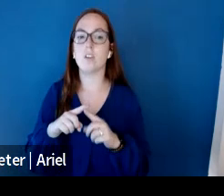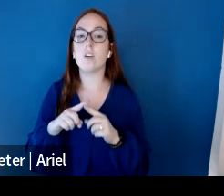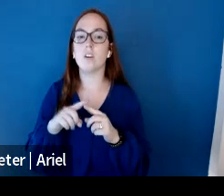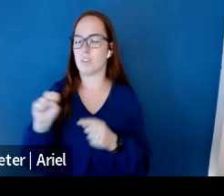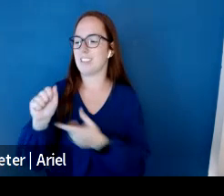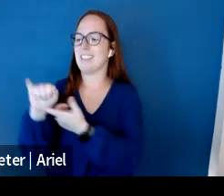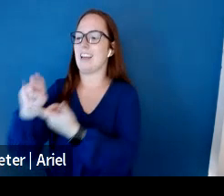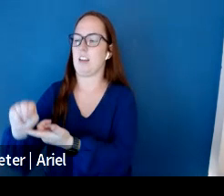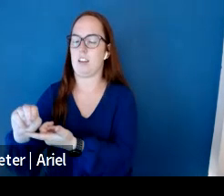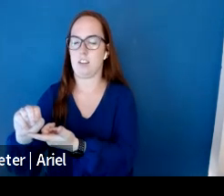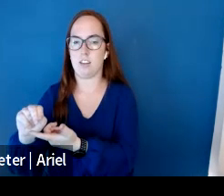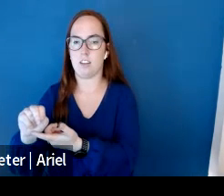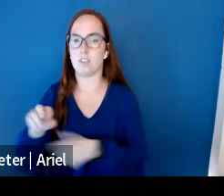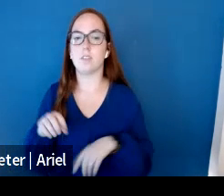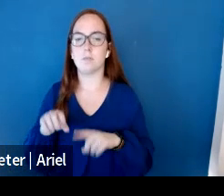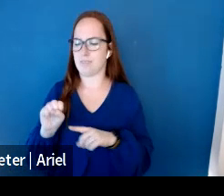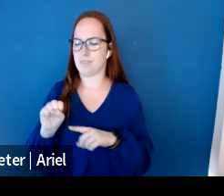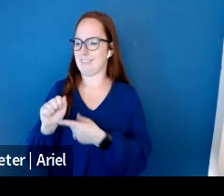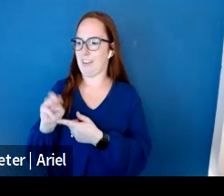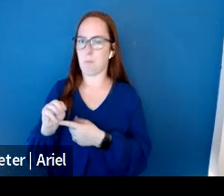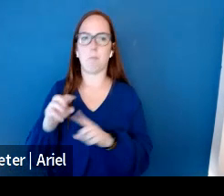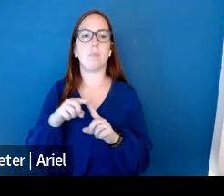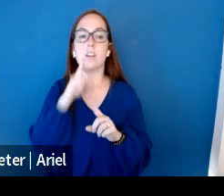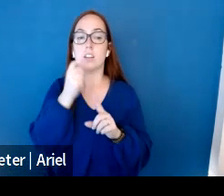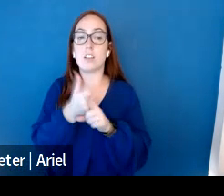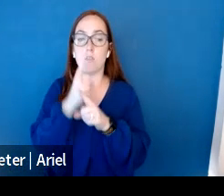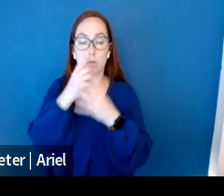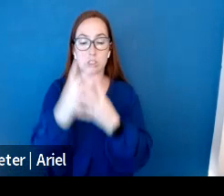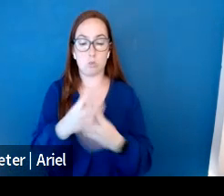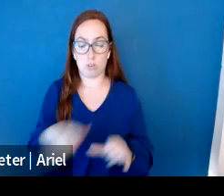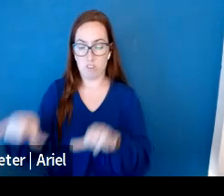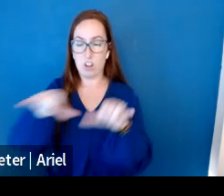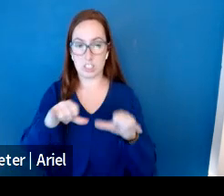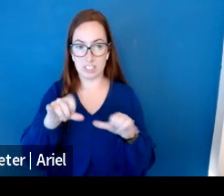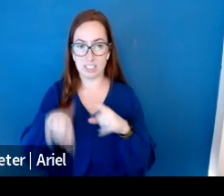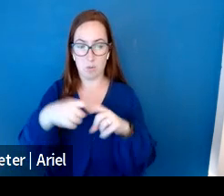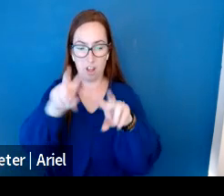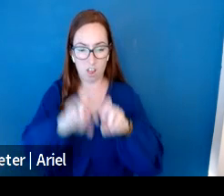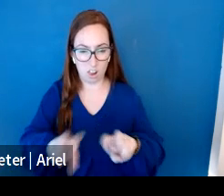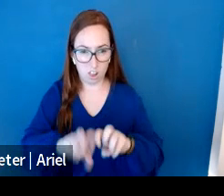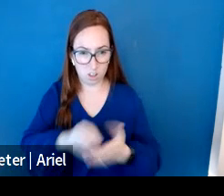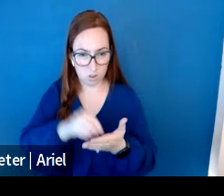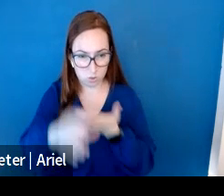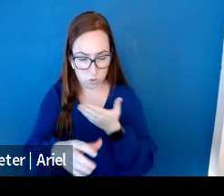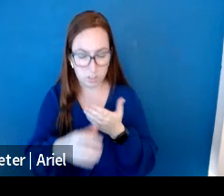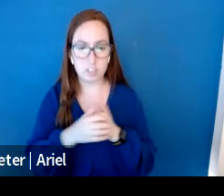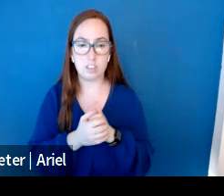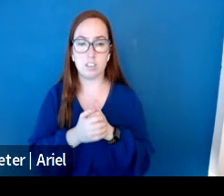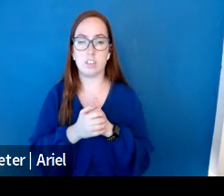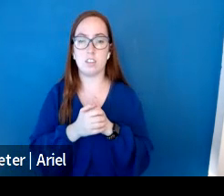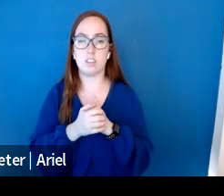all students to discover strengths and areas of need. And then to further describe the needs of students, we use